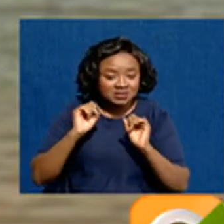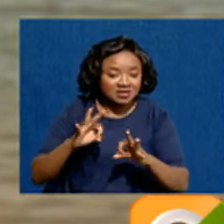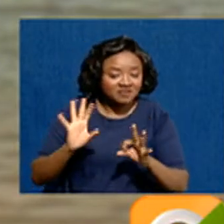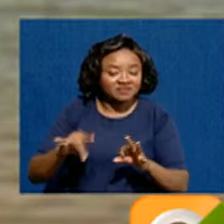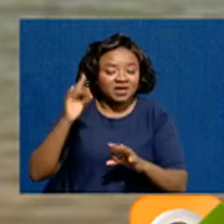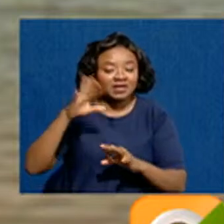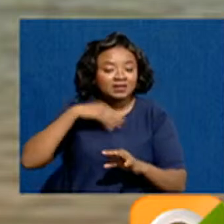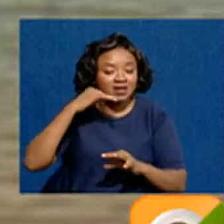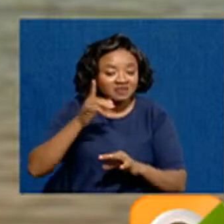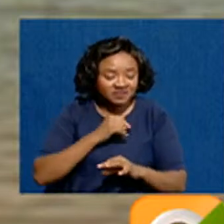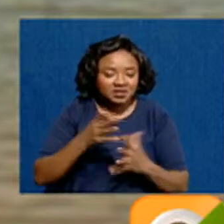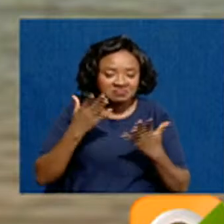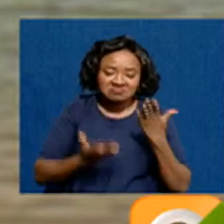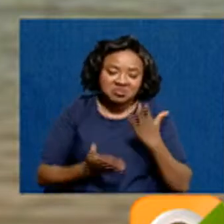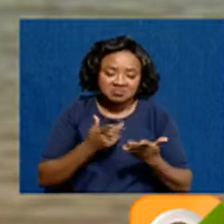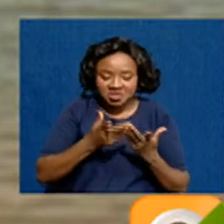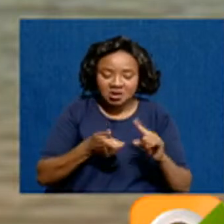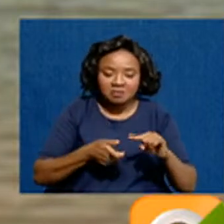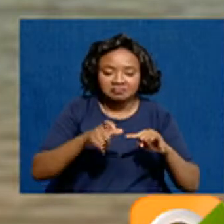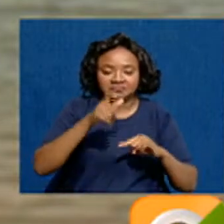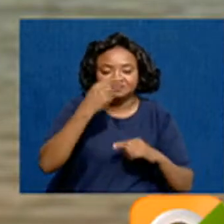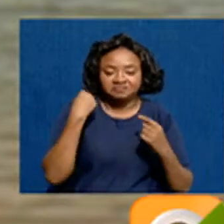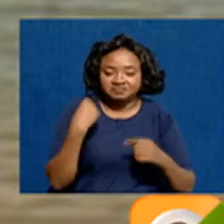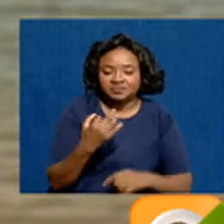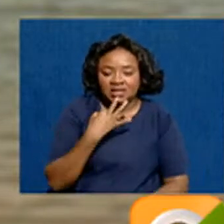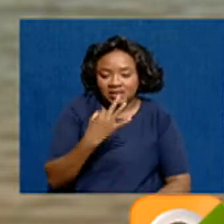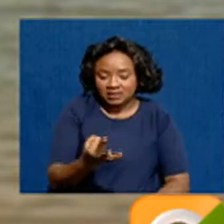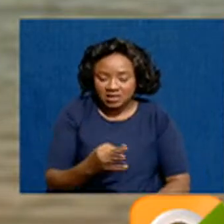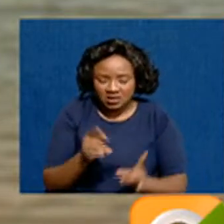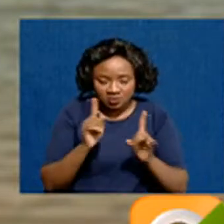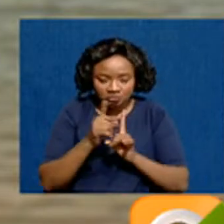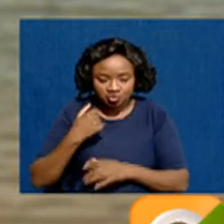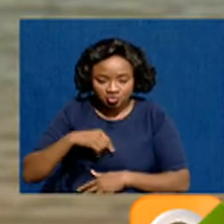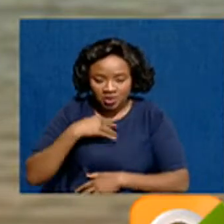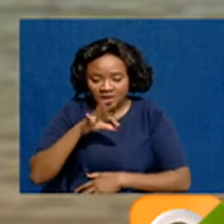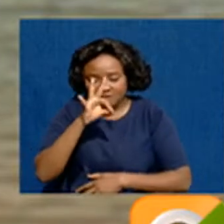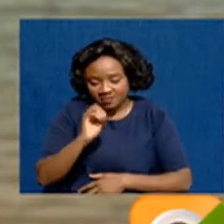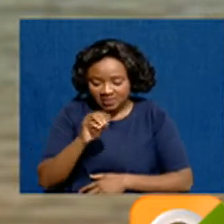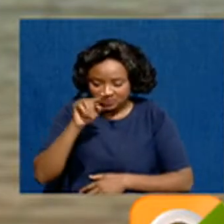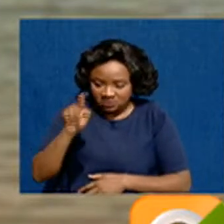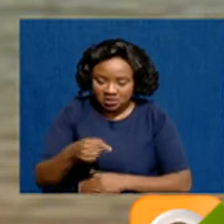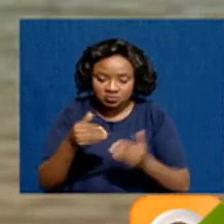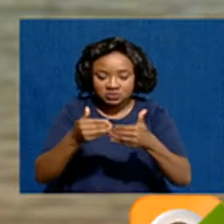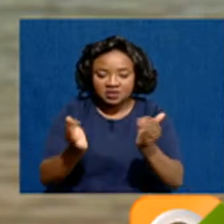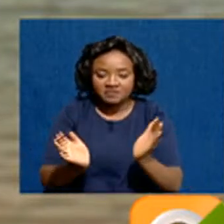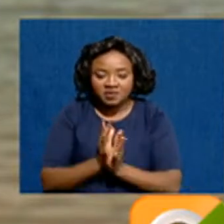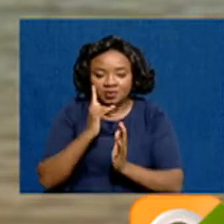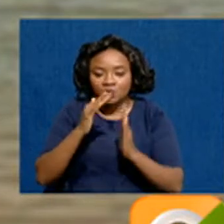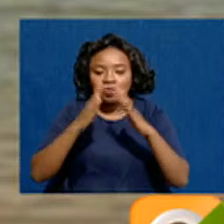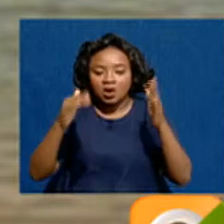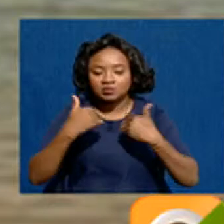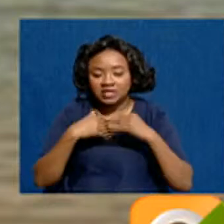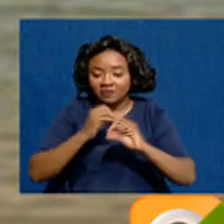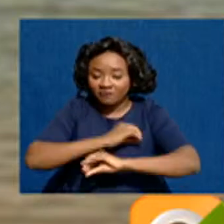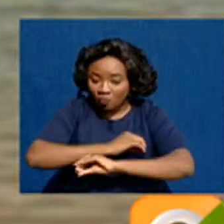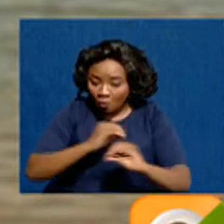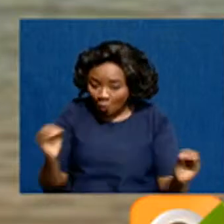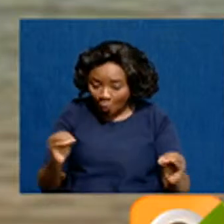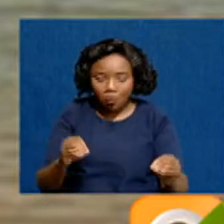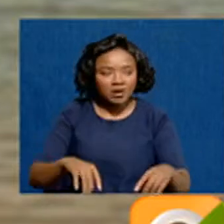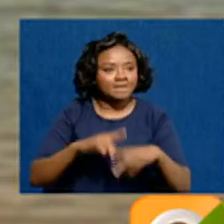have 150,000 people displaced, which is about 30,000 families. We have potential